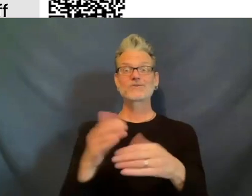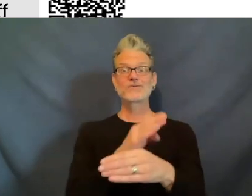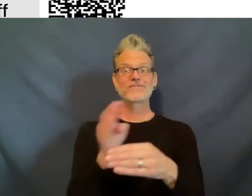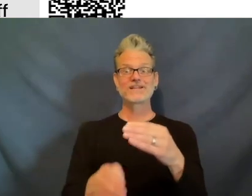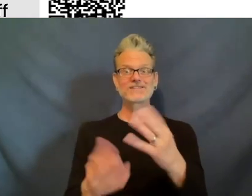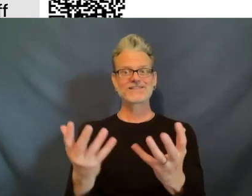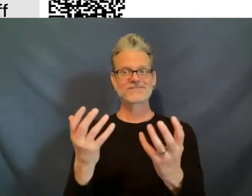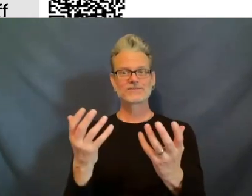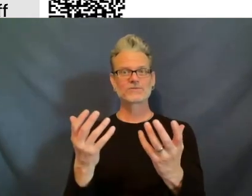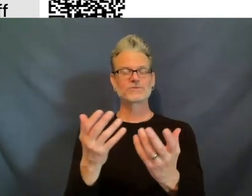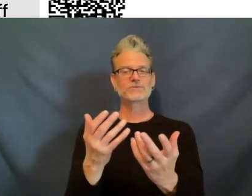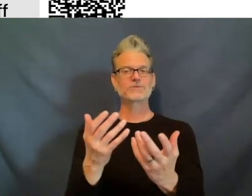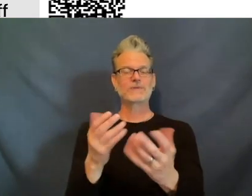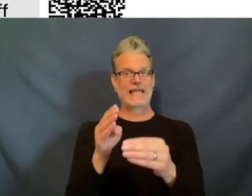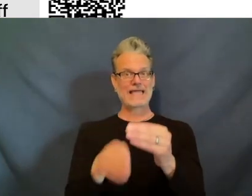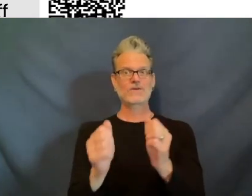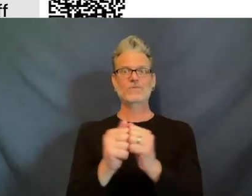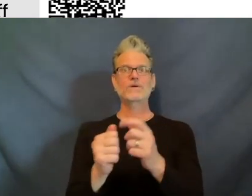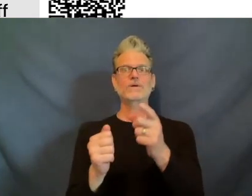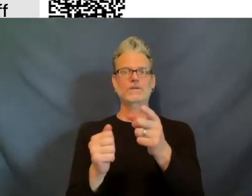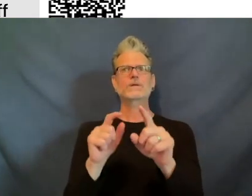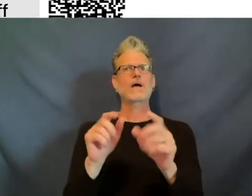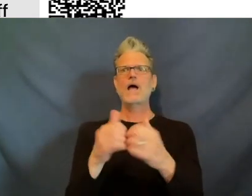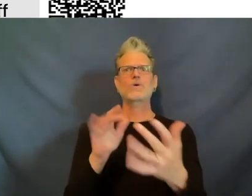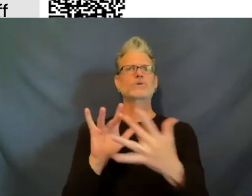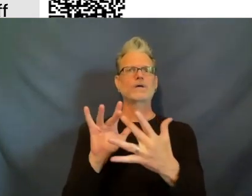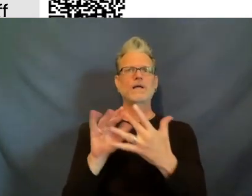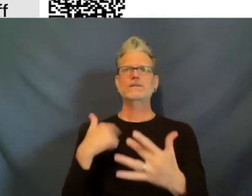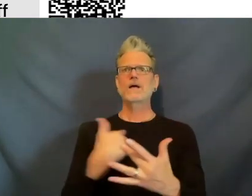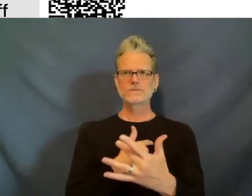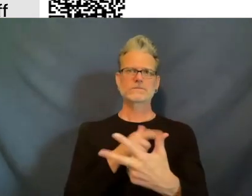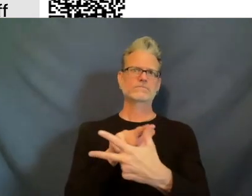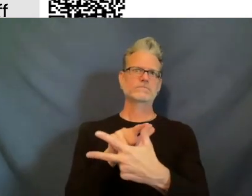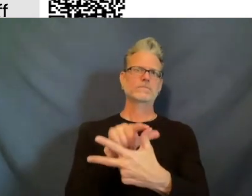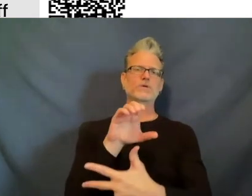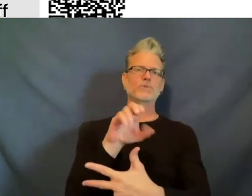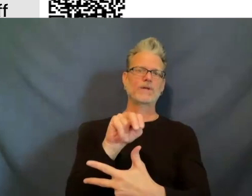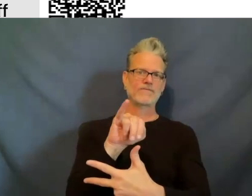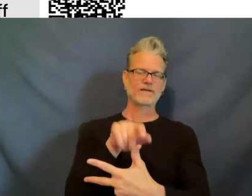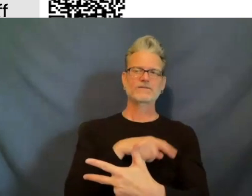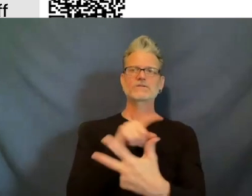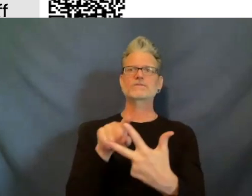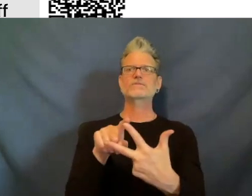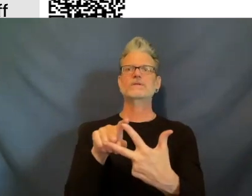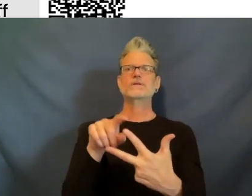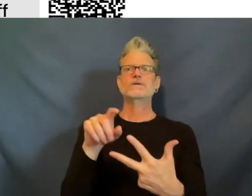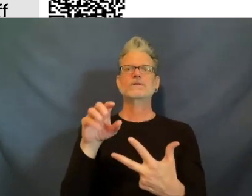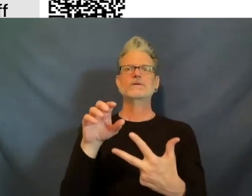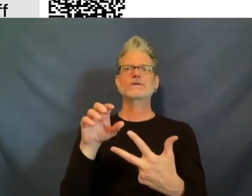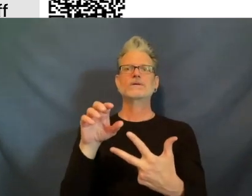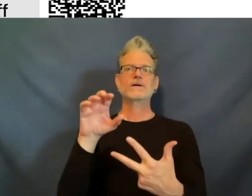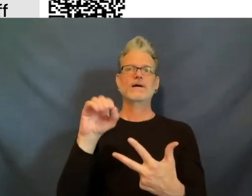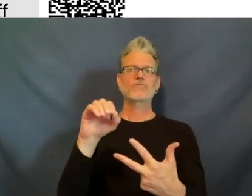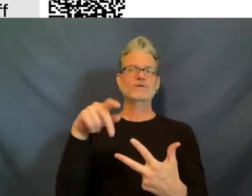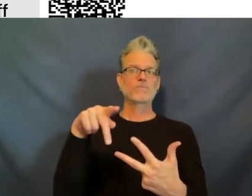you all with, again, ways to get in touch with us through the Community Navigator Initiative, through the Outreach and Partnership